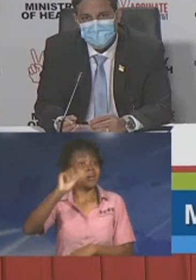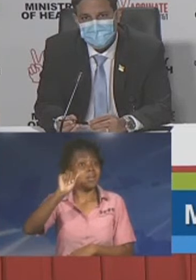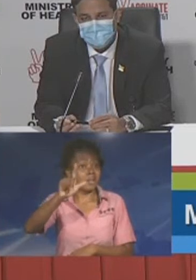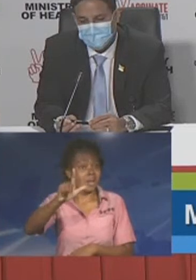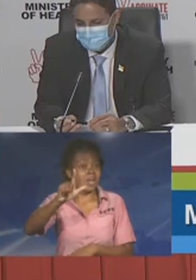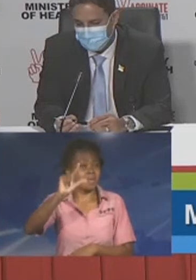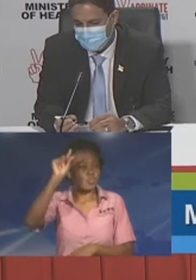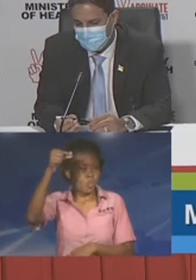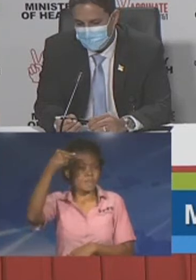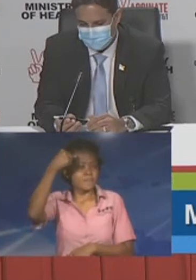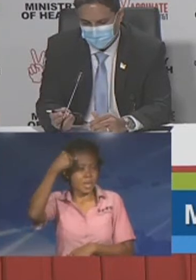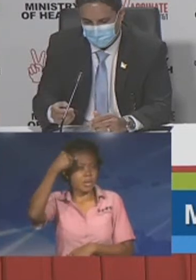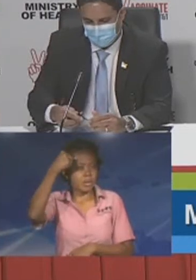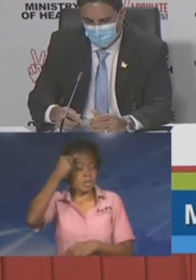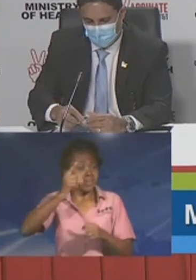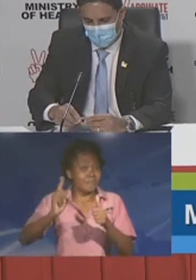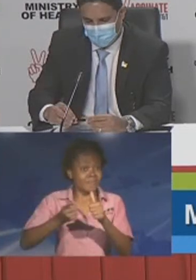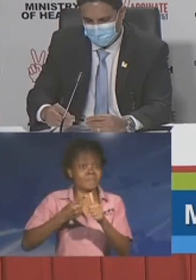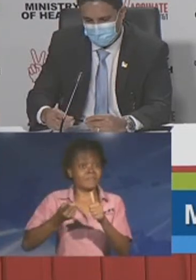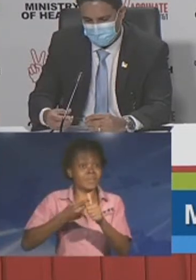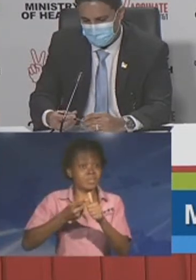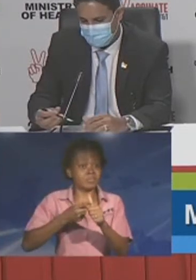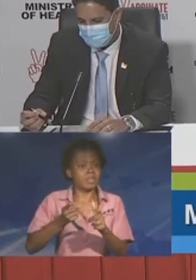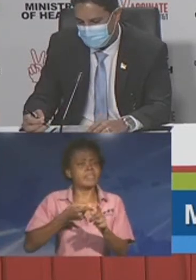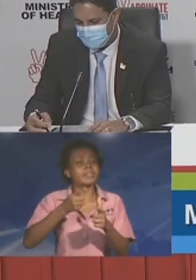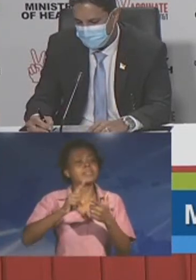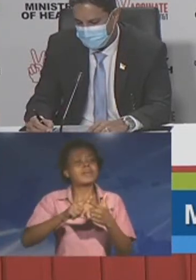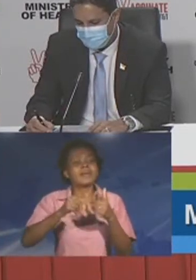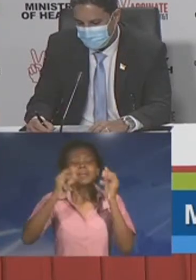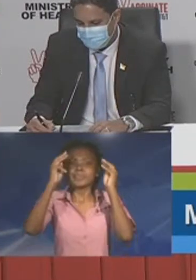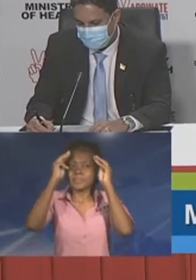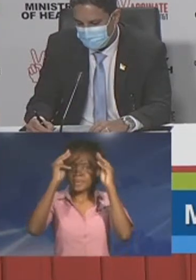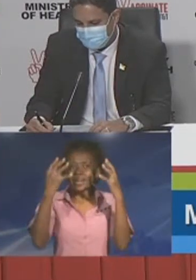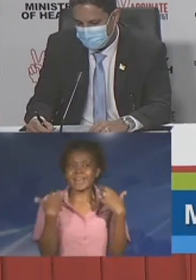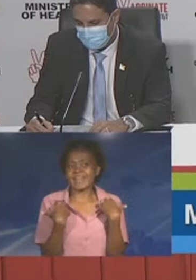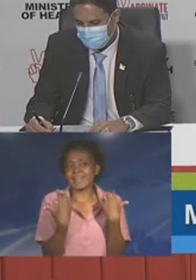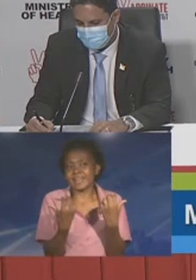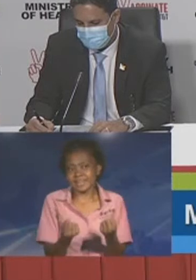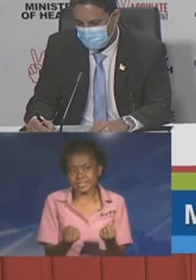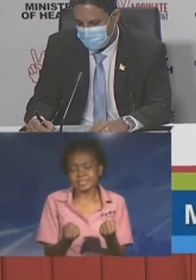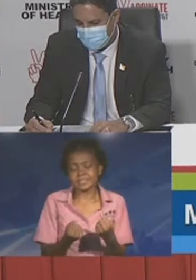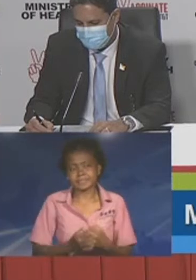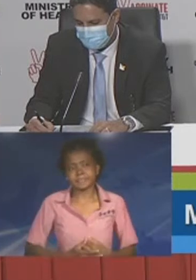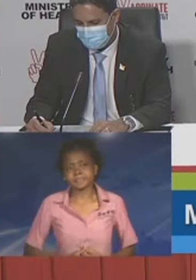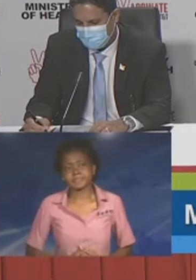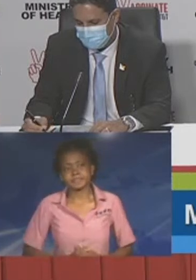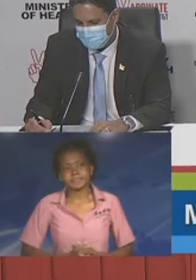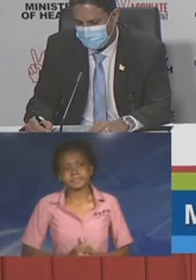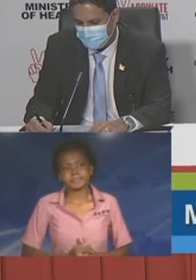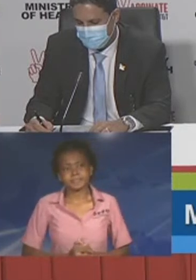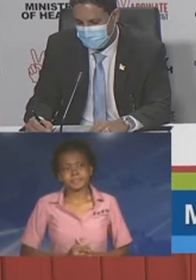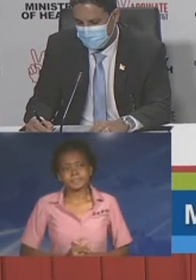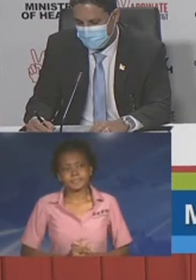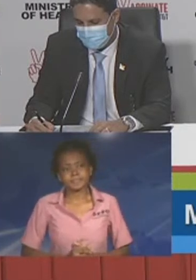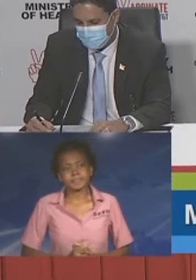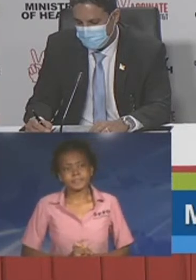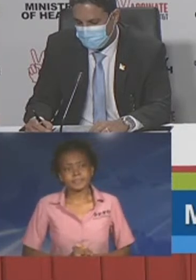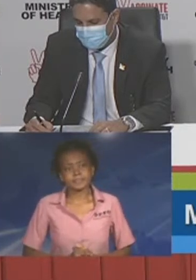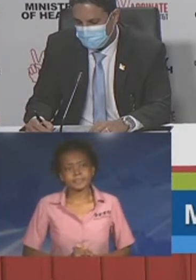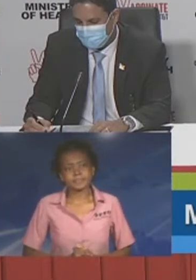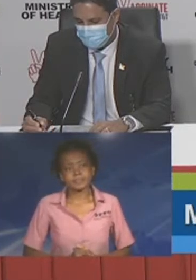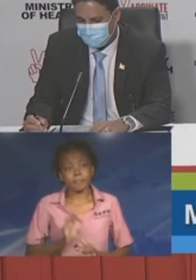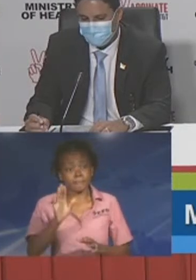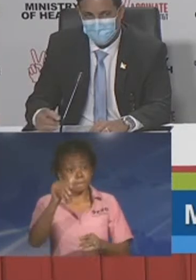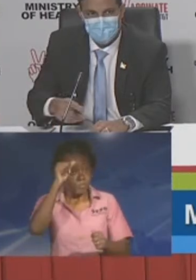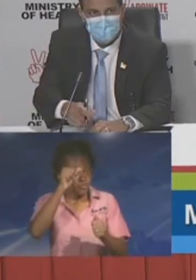of course, there's significant information as well on our social media pages. We invite the public to go there